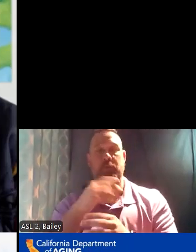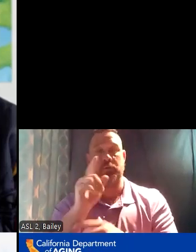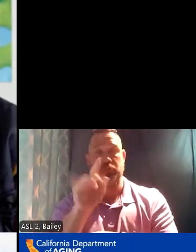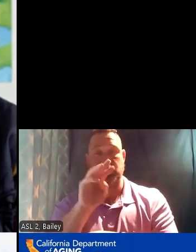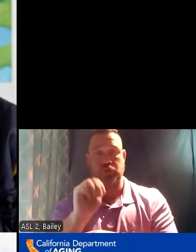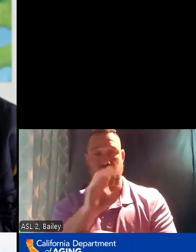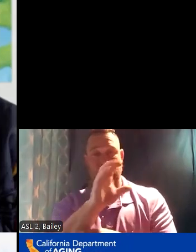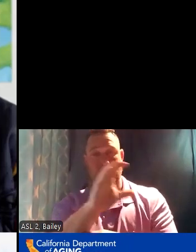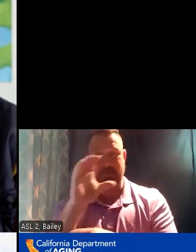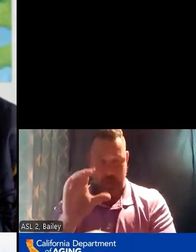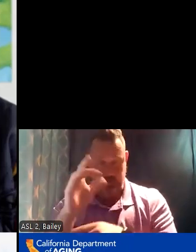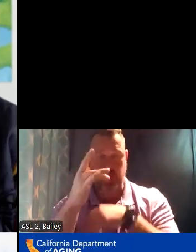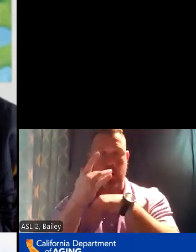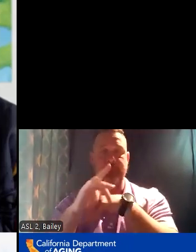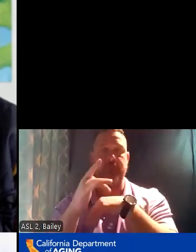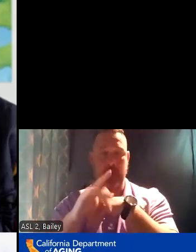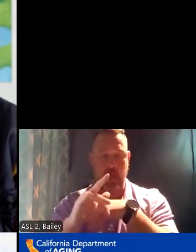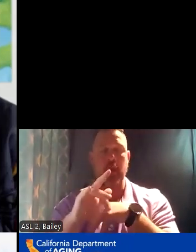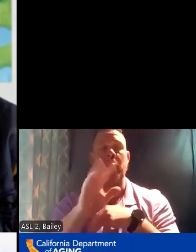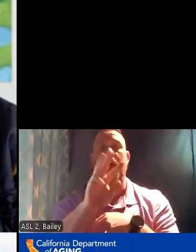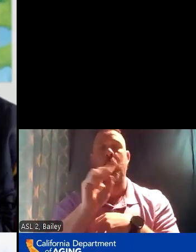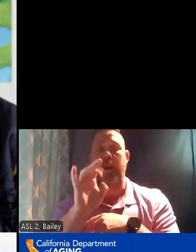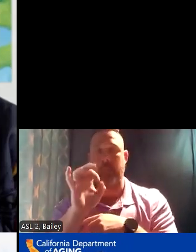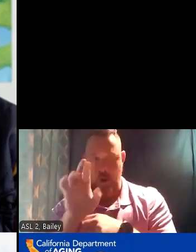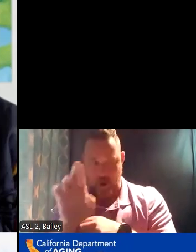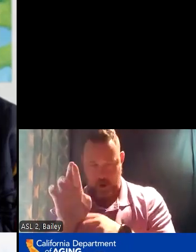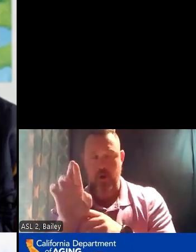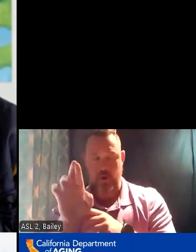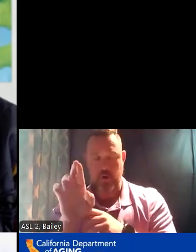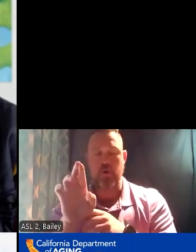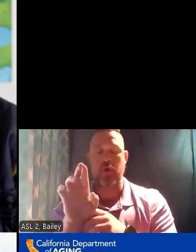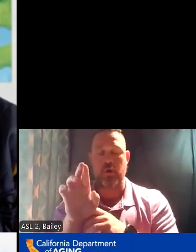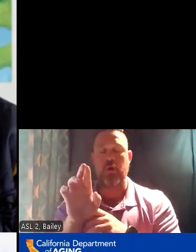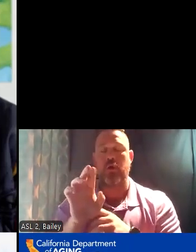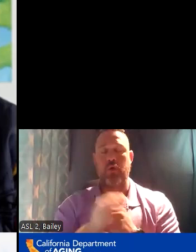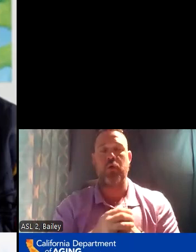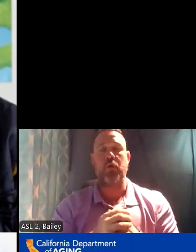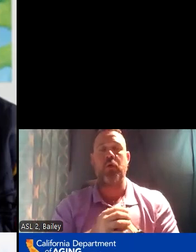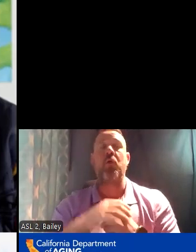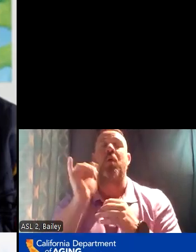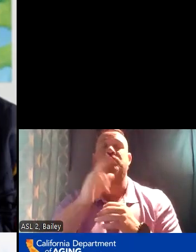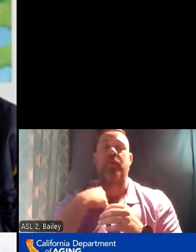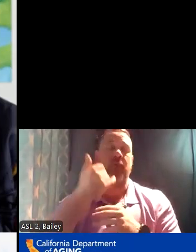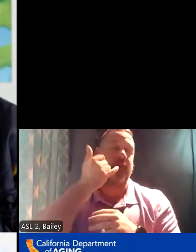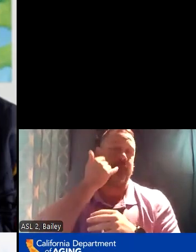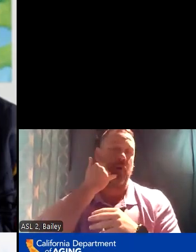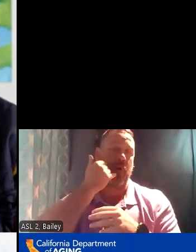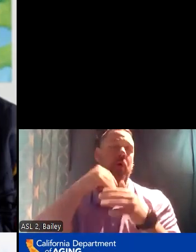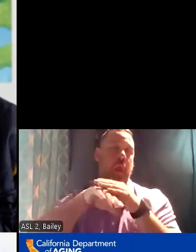captioning available to you via the webinar functions. And also you have a phone access should you need